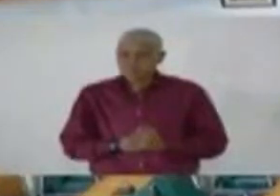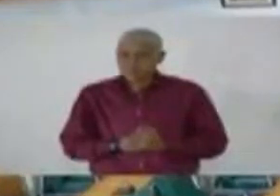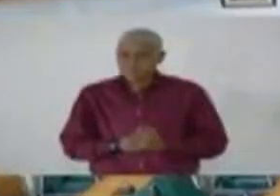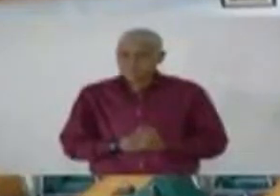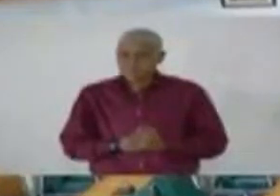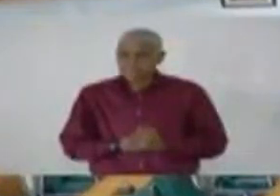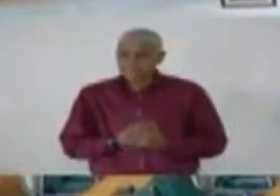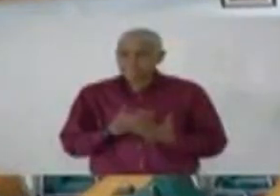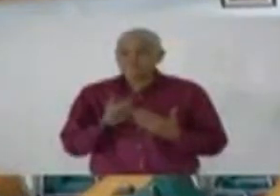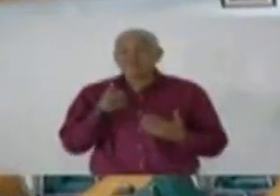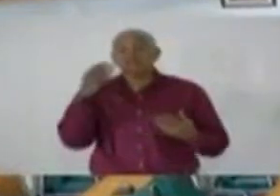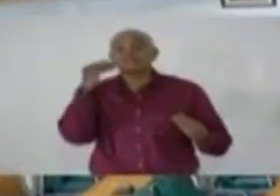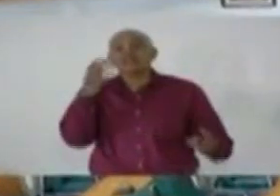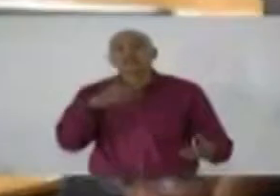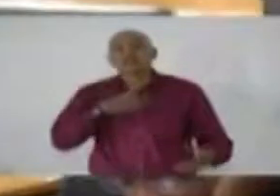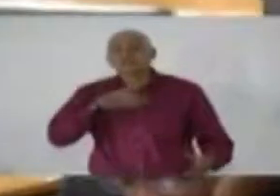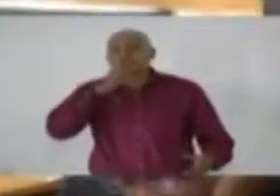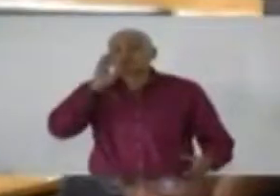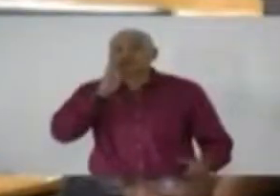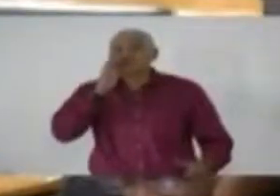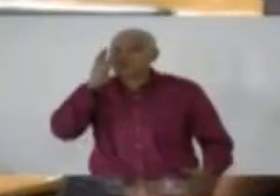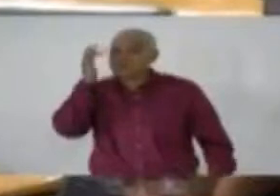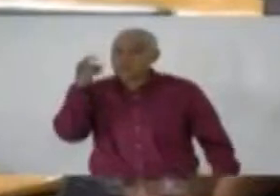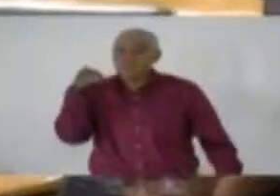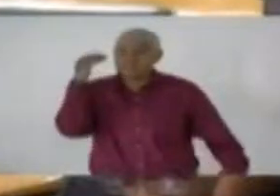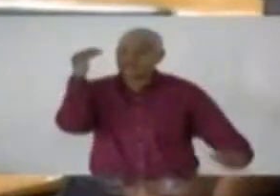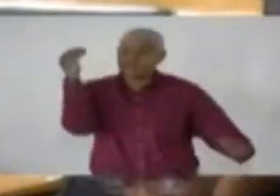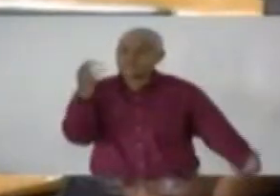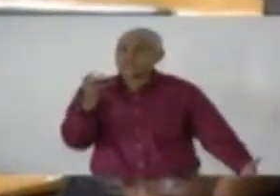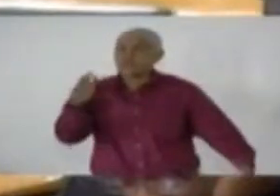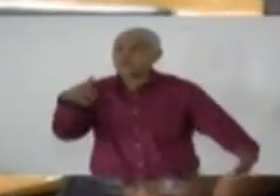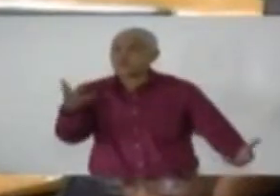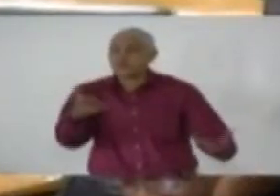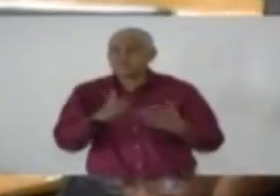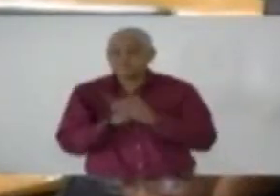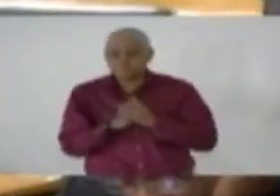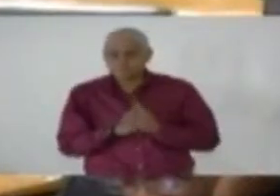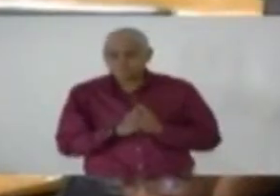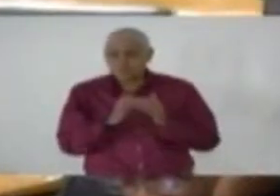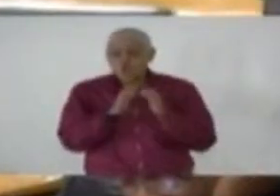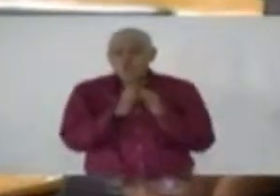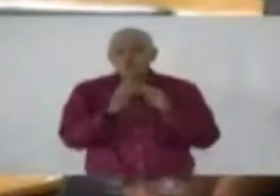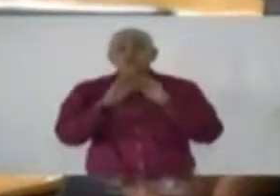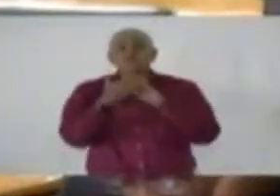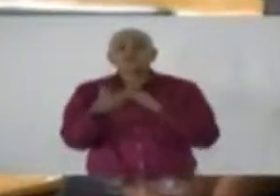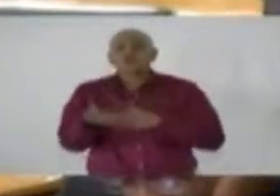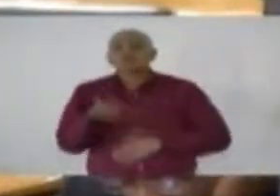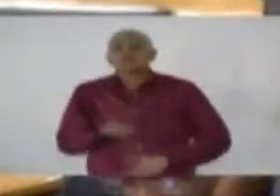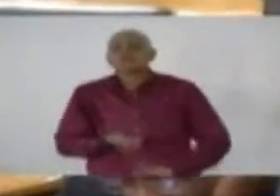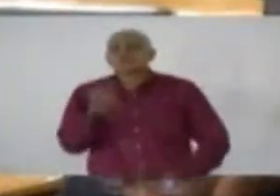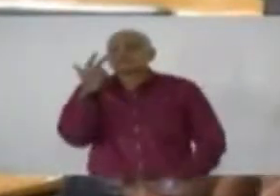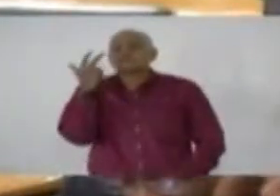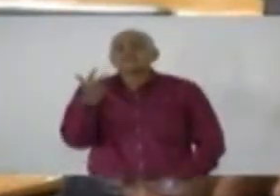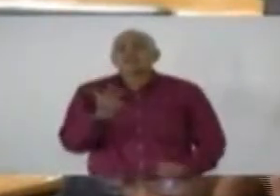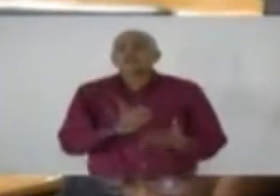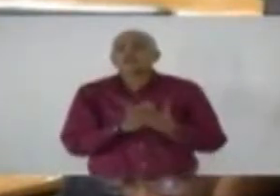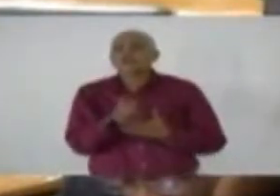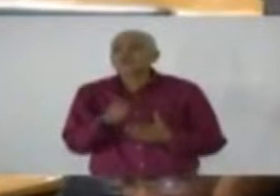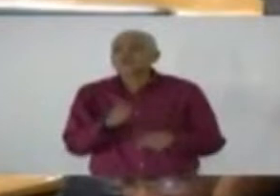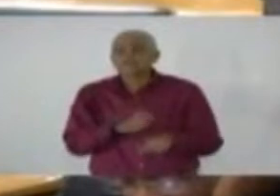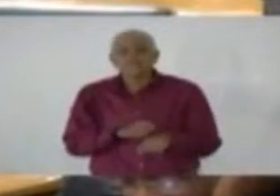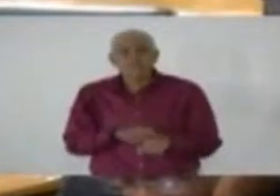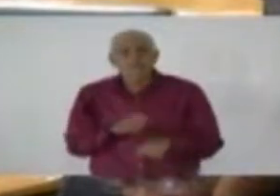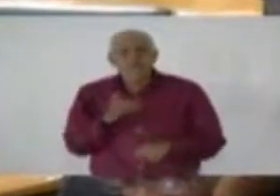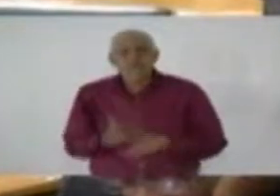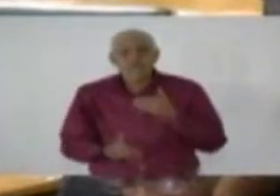I take a sip, because I'm going to tell you about how Jamaica is seen through this period